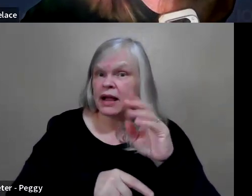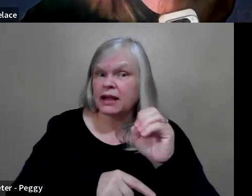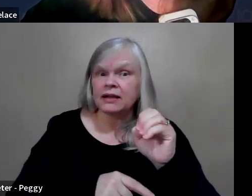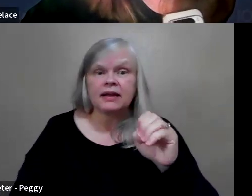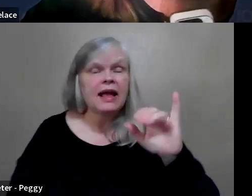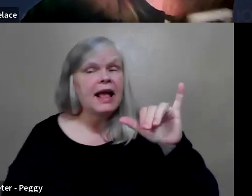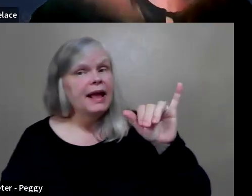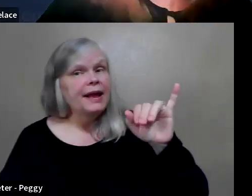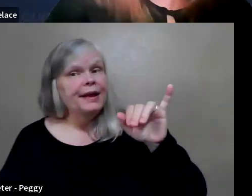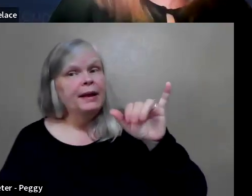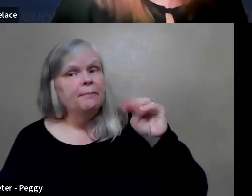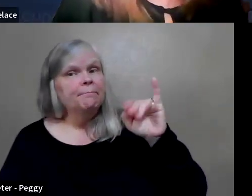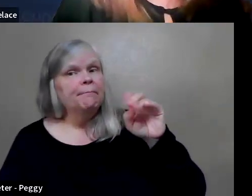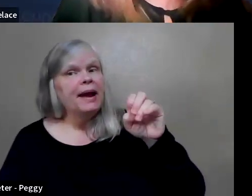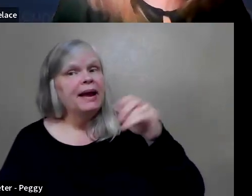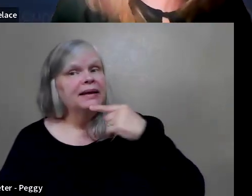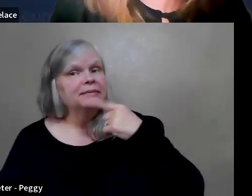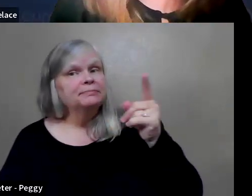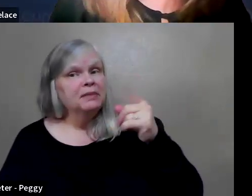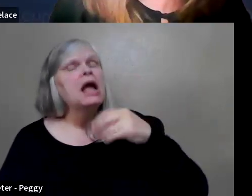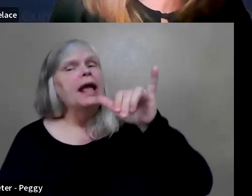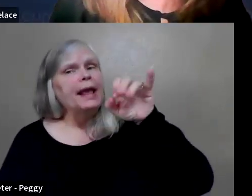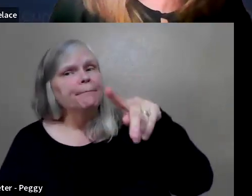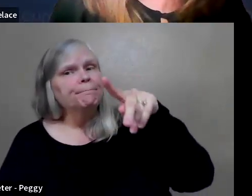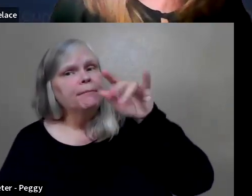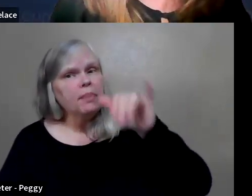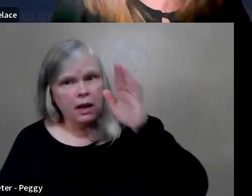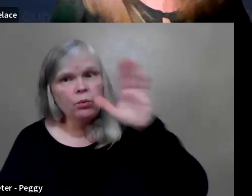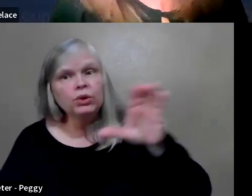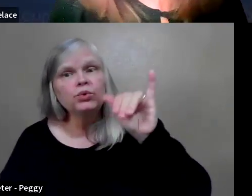Yep, that should do it. Oh, perfect.